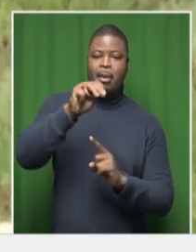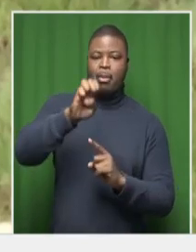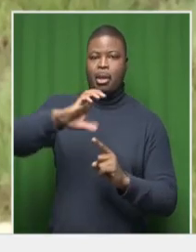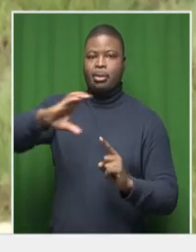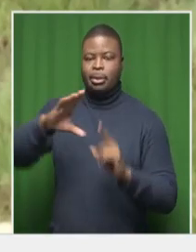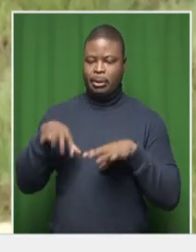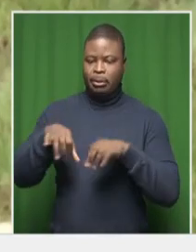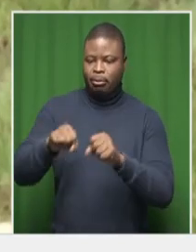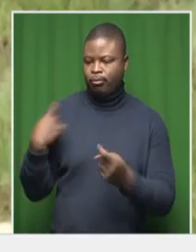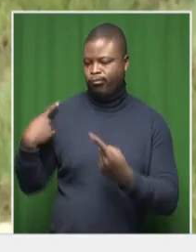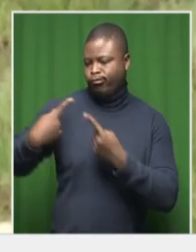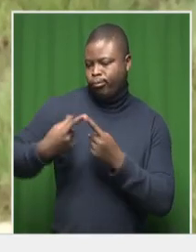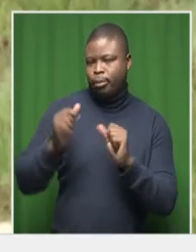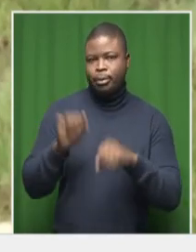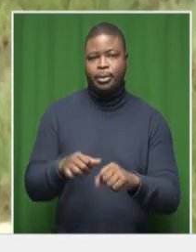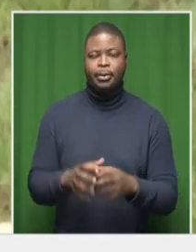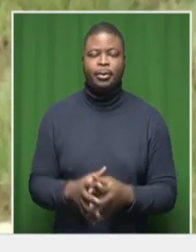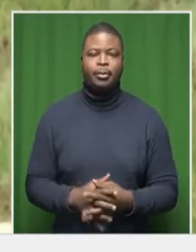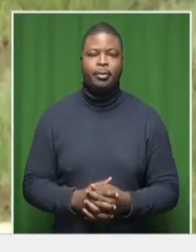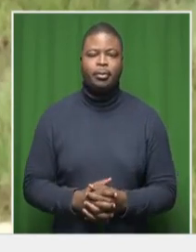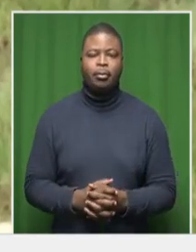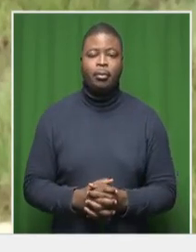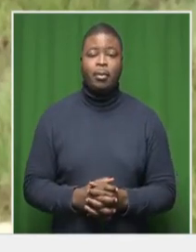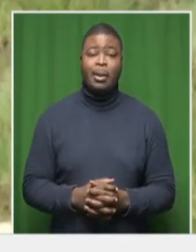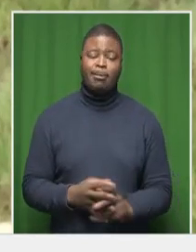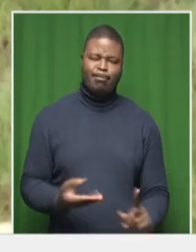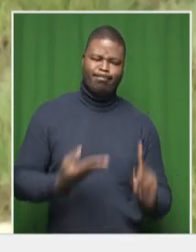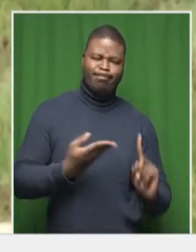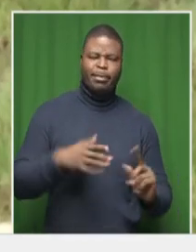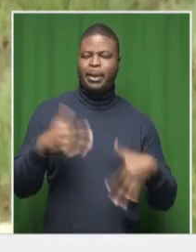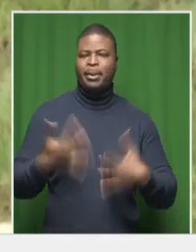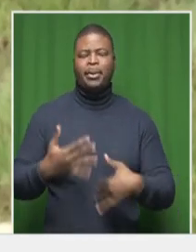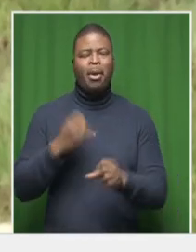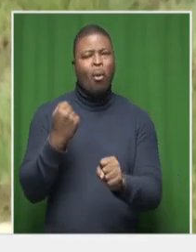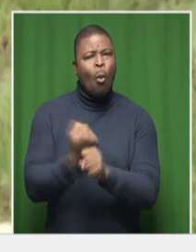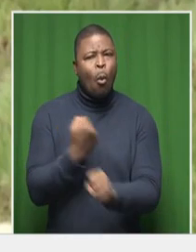hard worker. He's a hard worker in many ways.